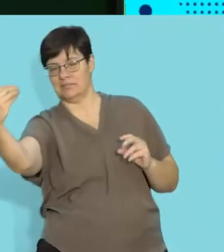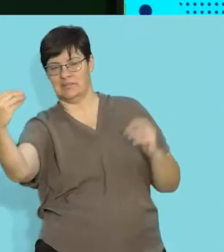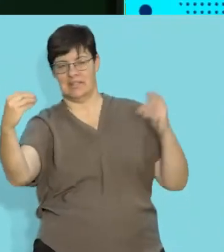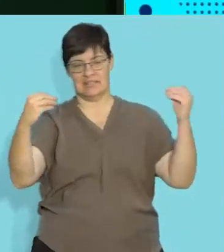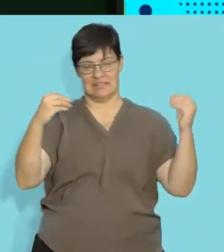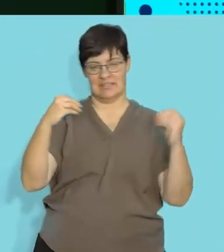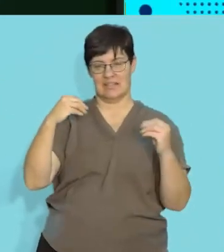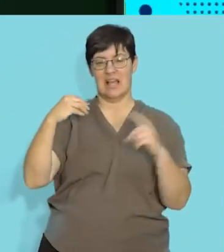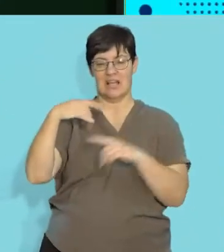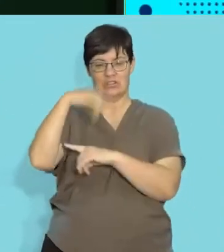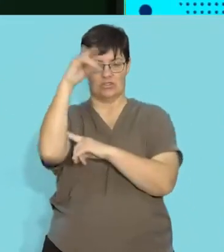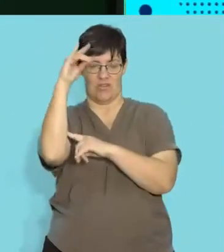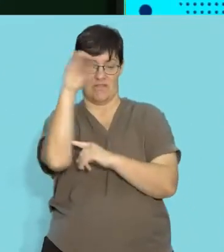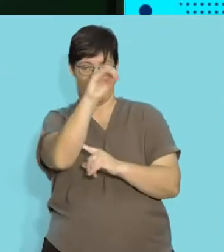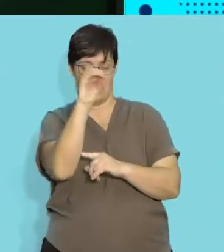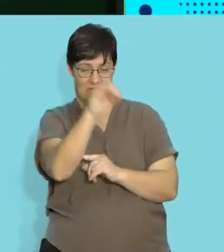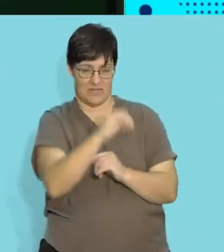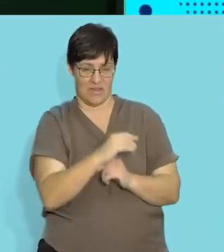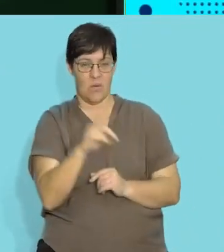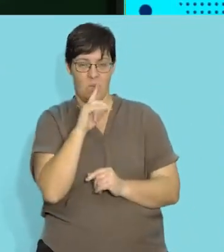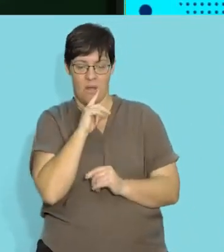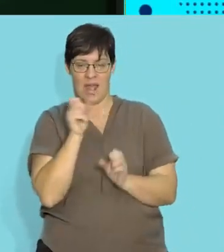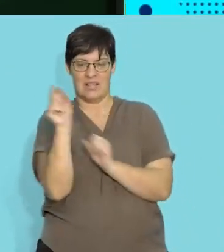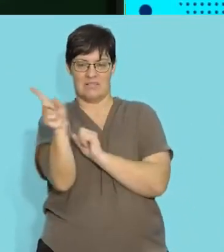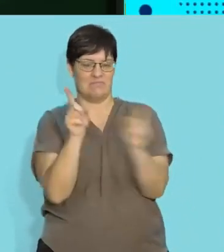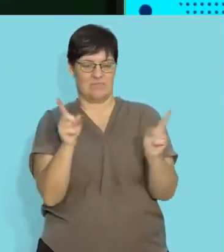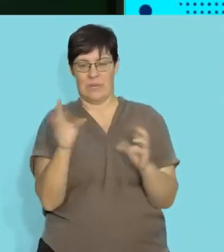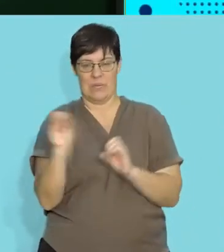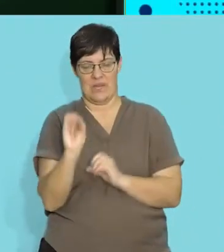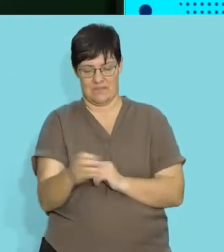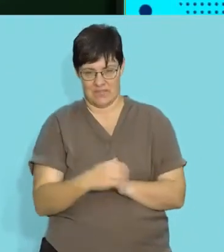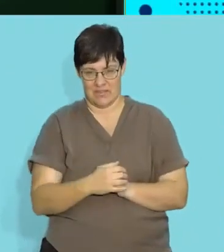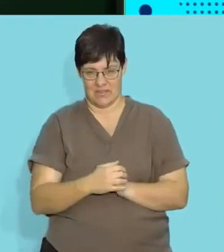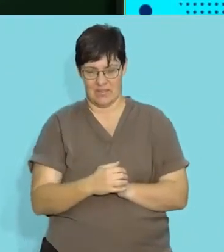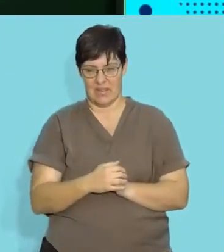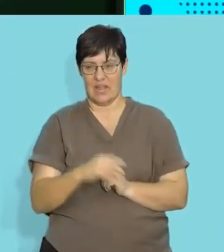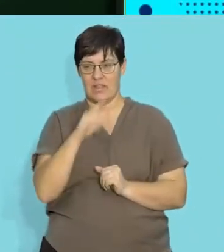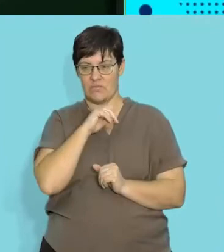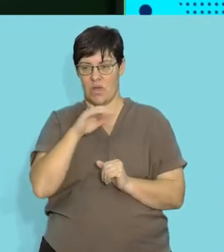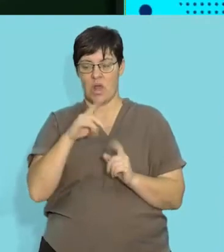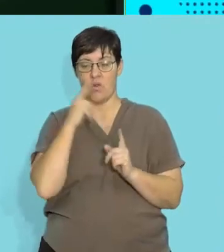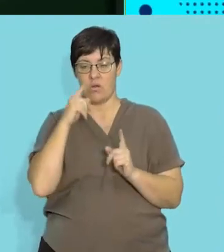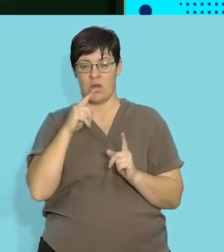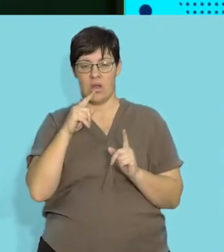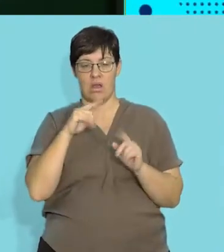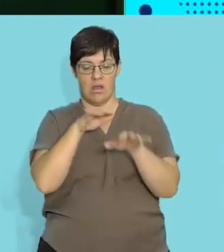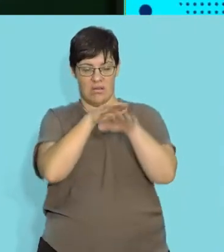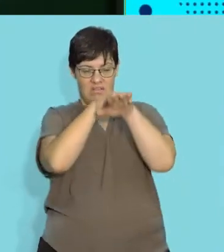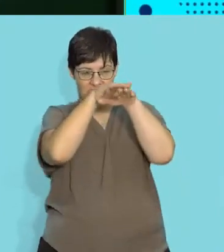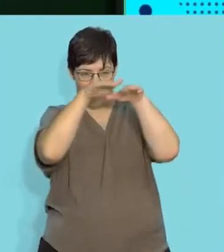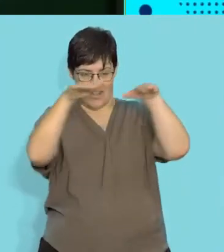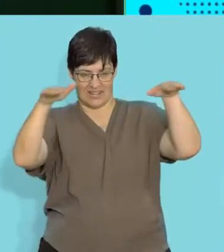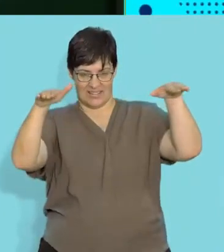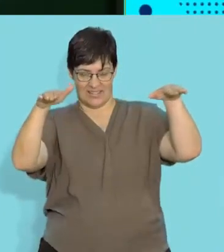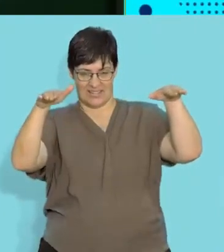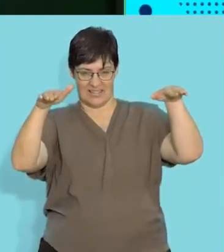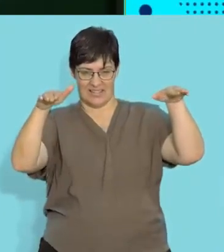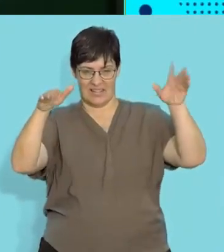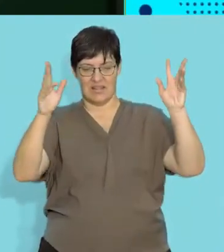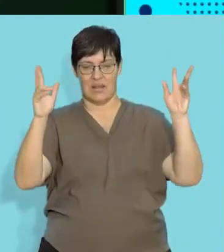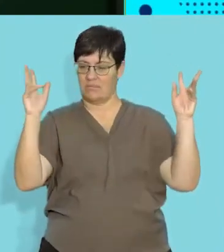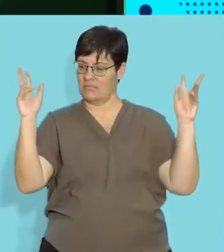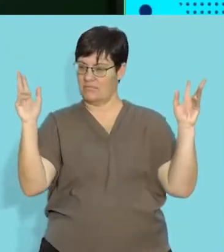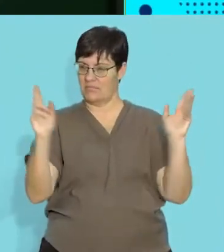on the outside, which doesn't have some of the extensive thorns. And hence, when you look at these acacia trees, they're often very well